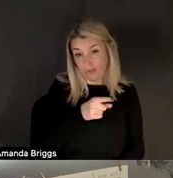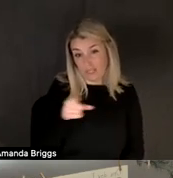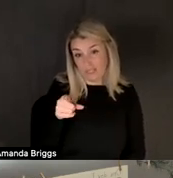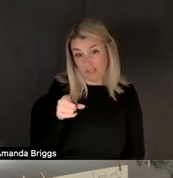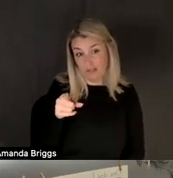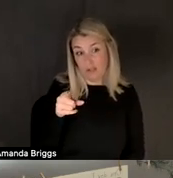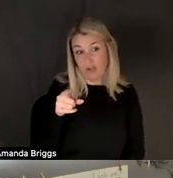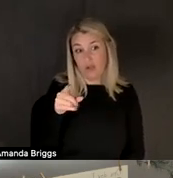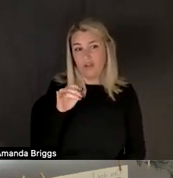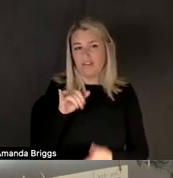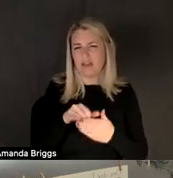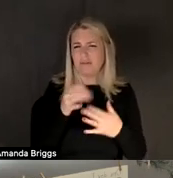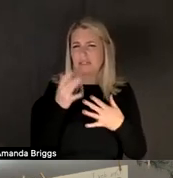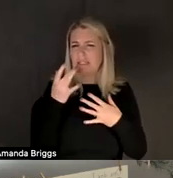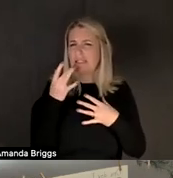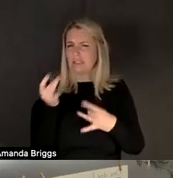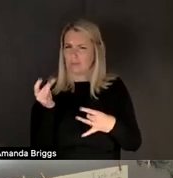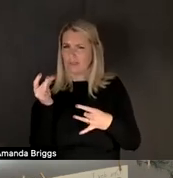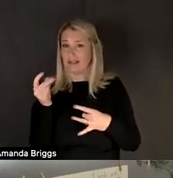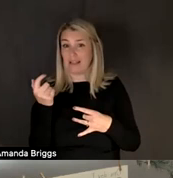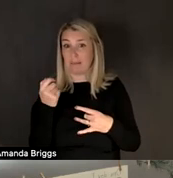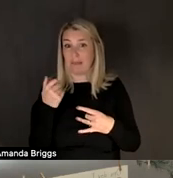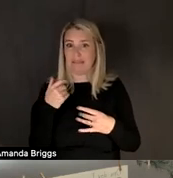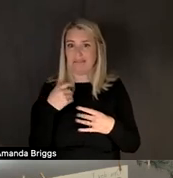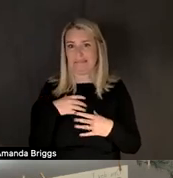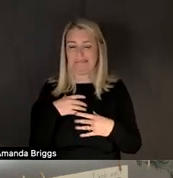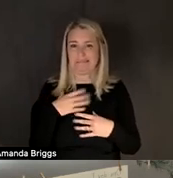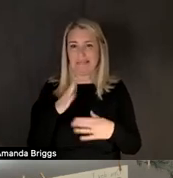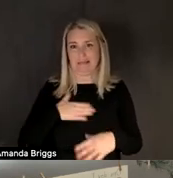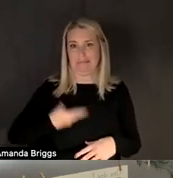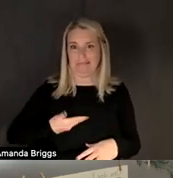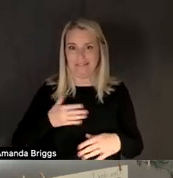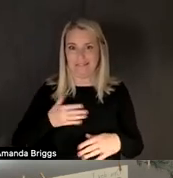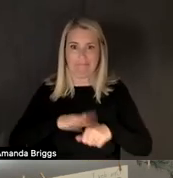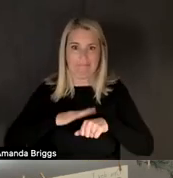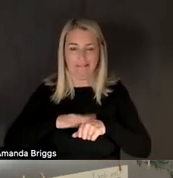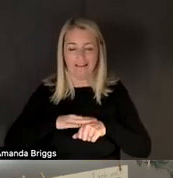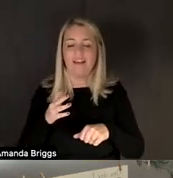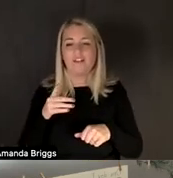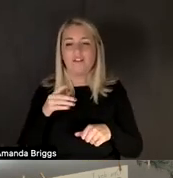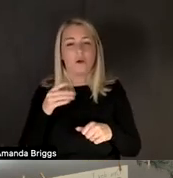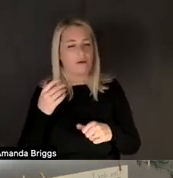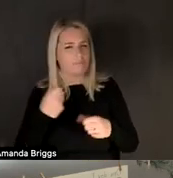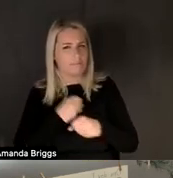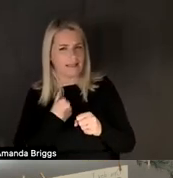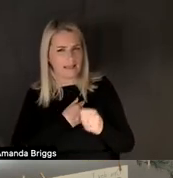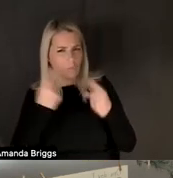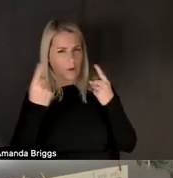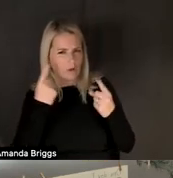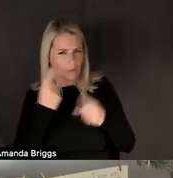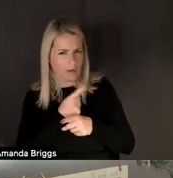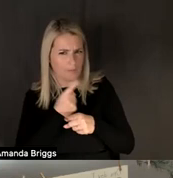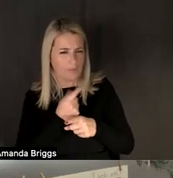of interesting and a little alarming to us. It was, and it makes us wonder, so right? So then you have this